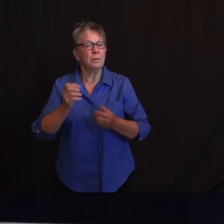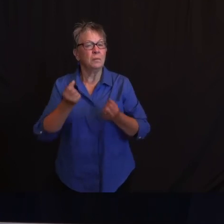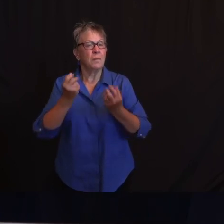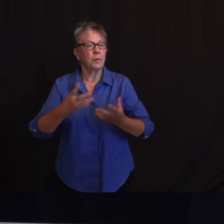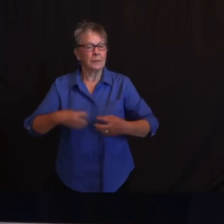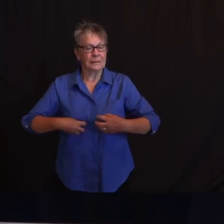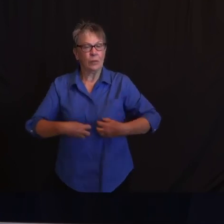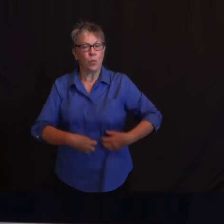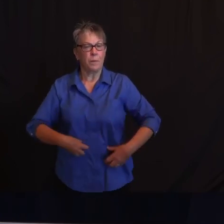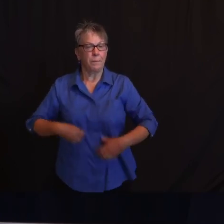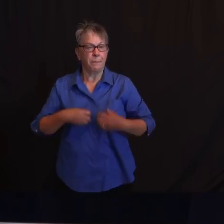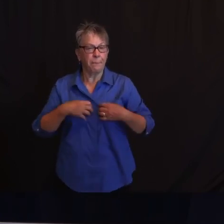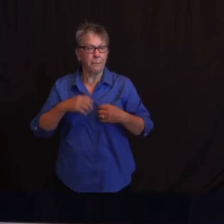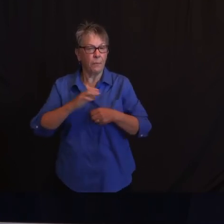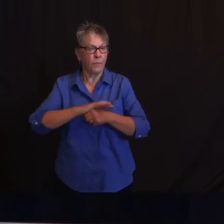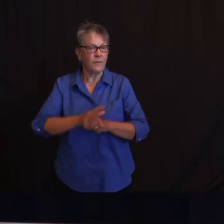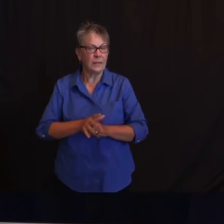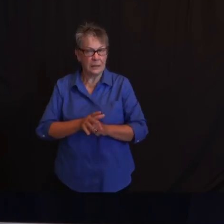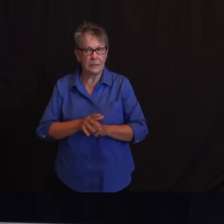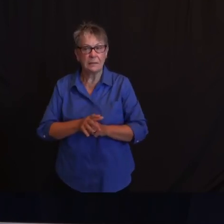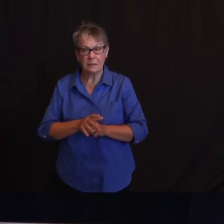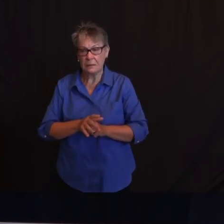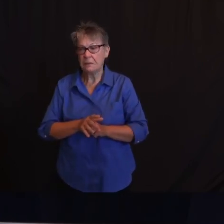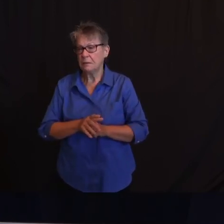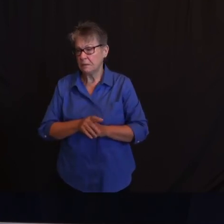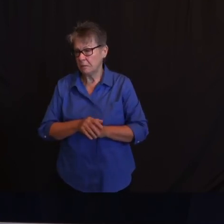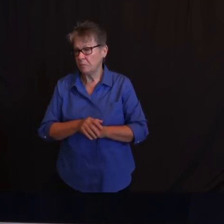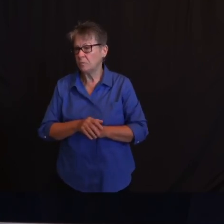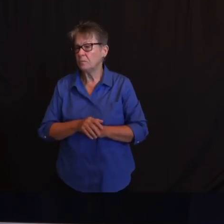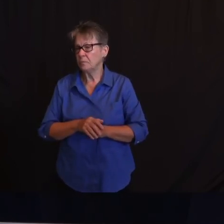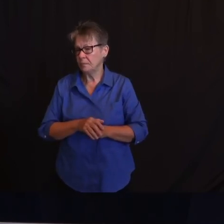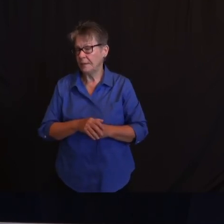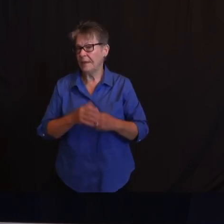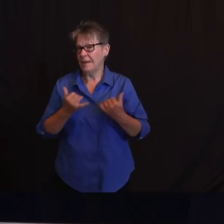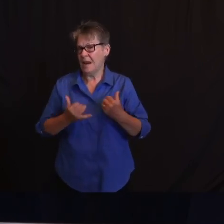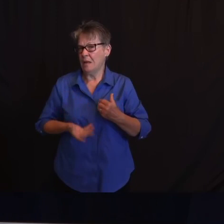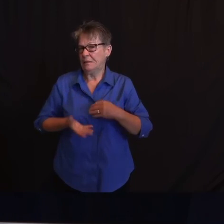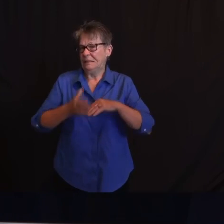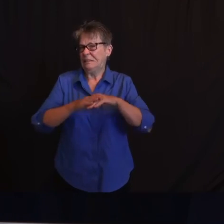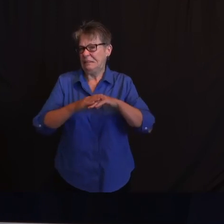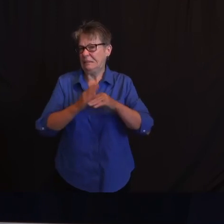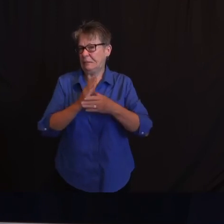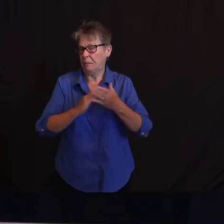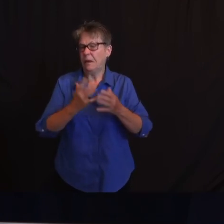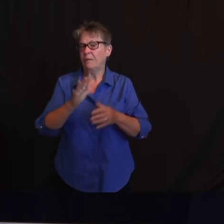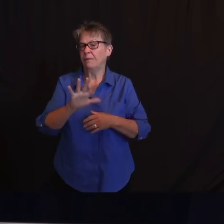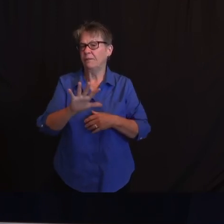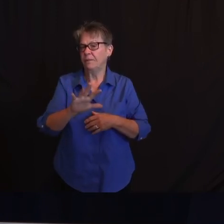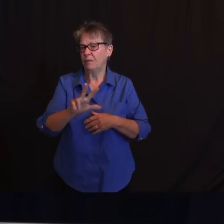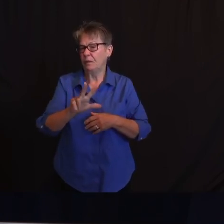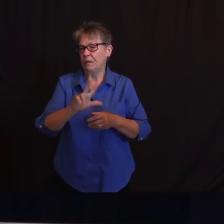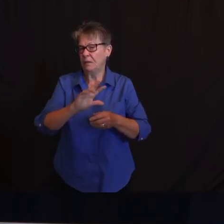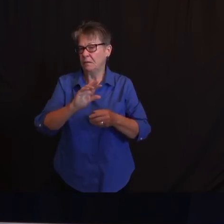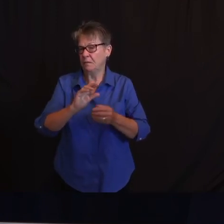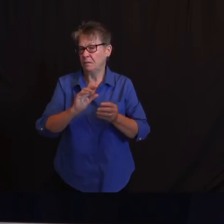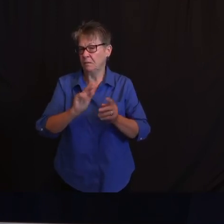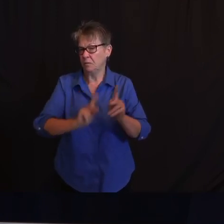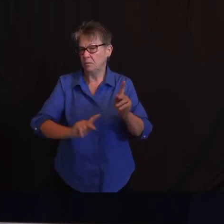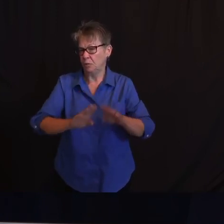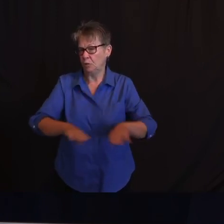children affected have either tested positive for active COVID-19 infection or had antibody tests that were